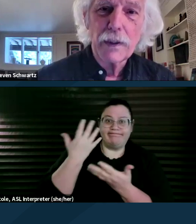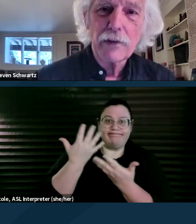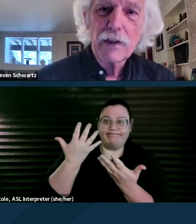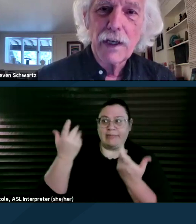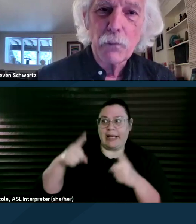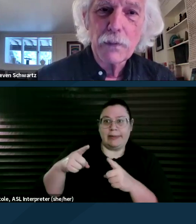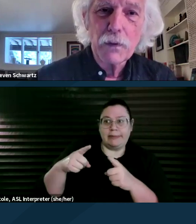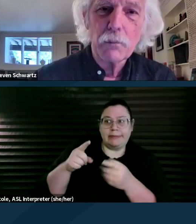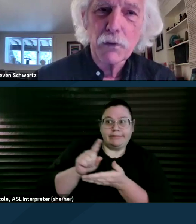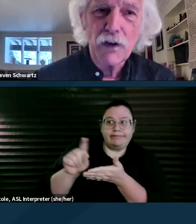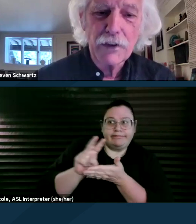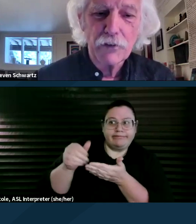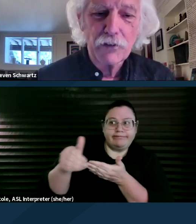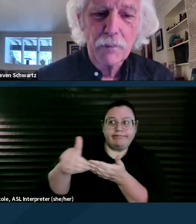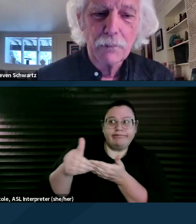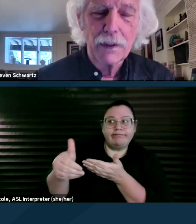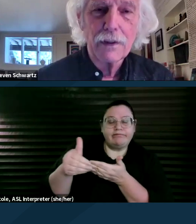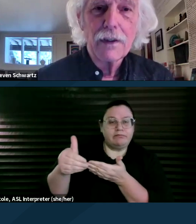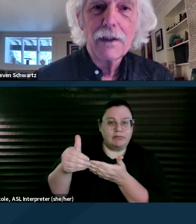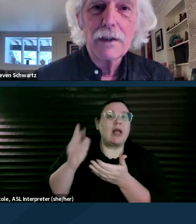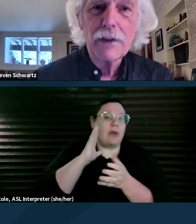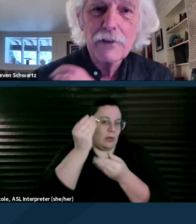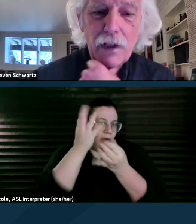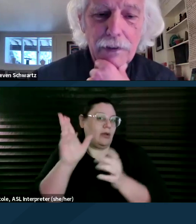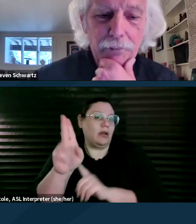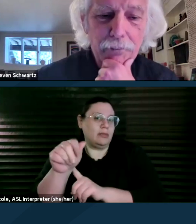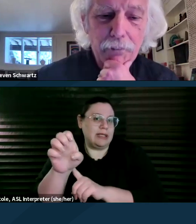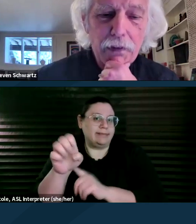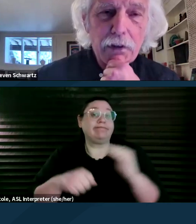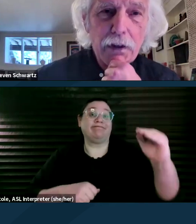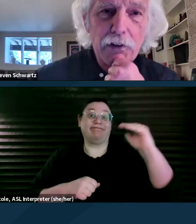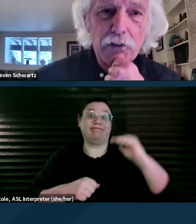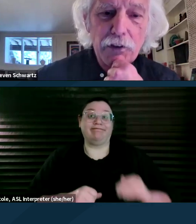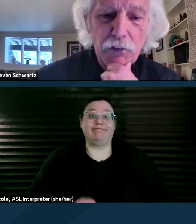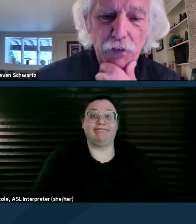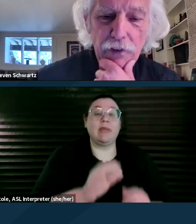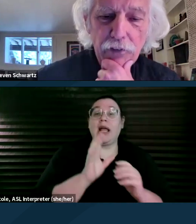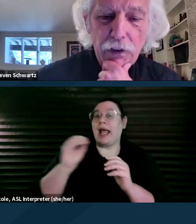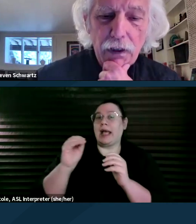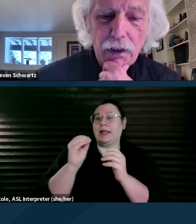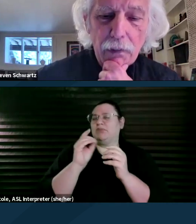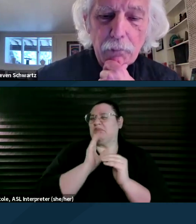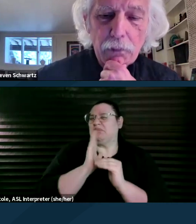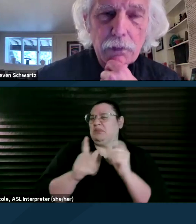next 2 weeks, and we will provide you some update. Next slide. And so just to